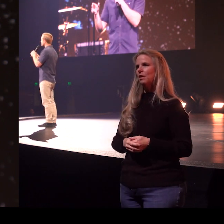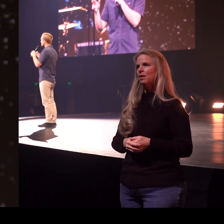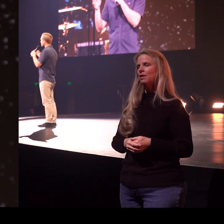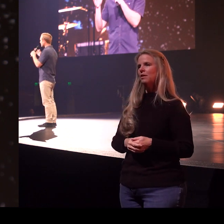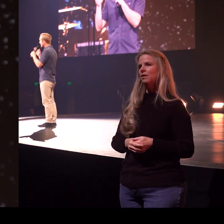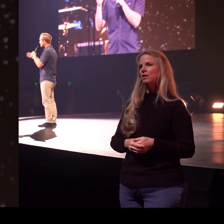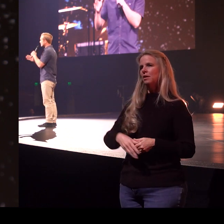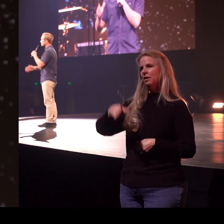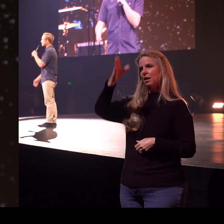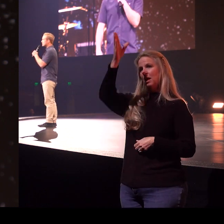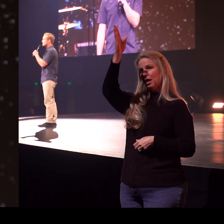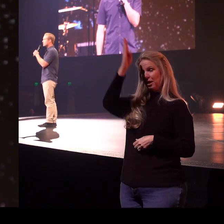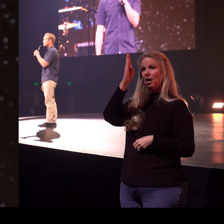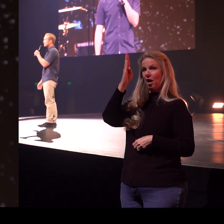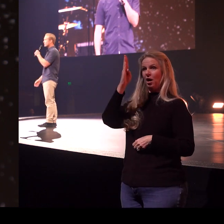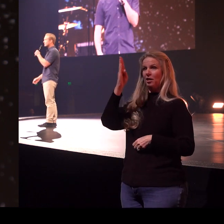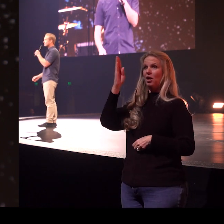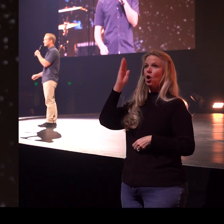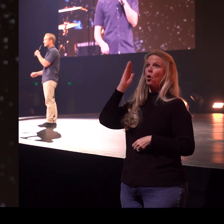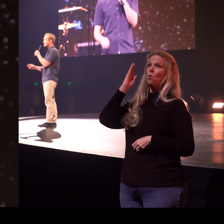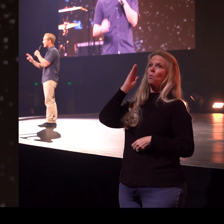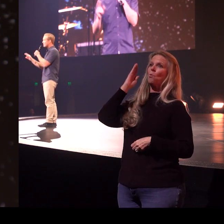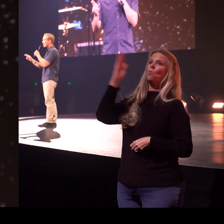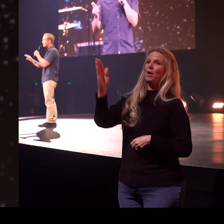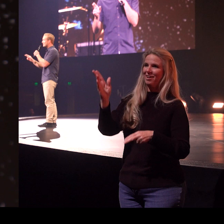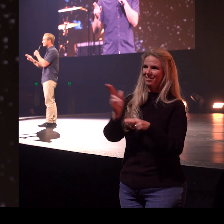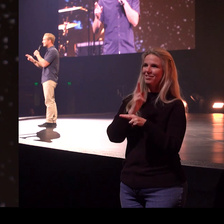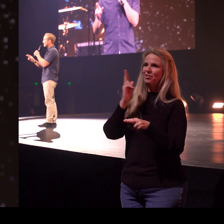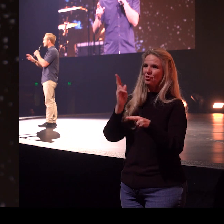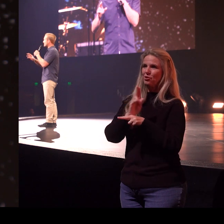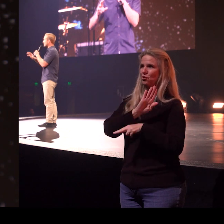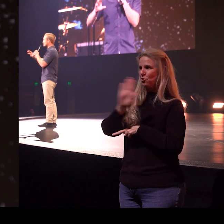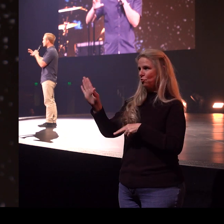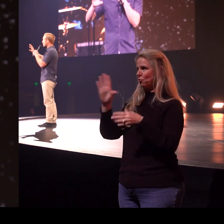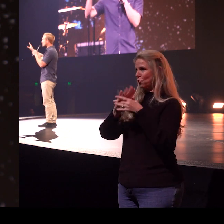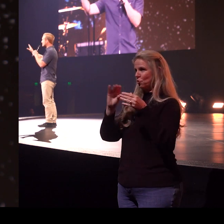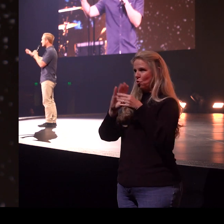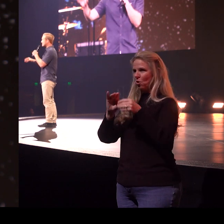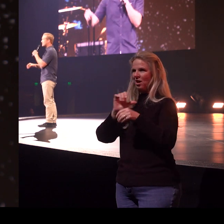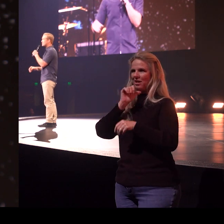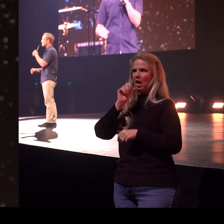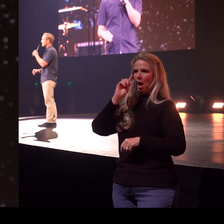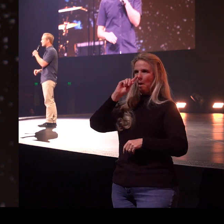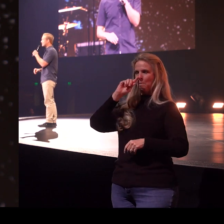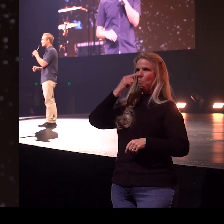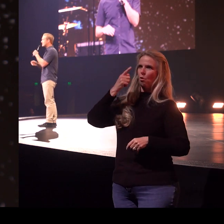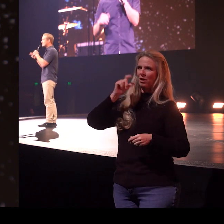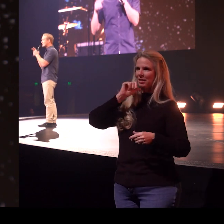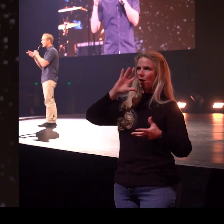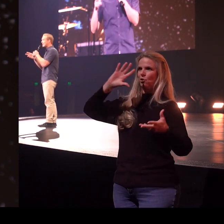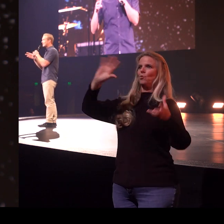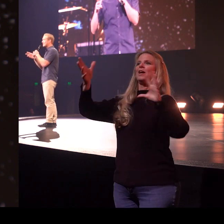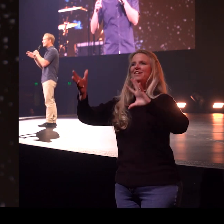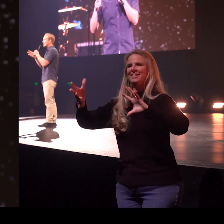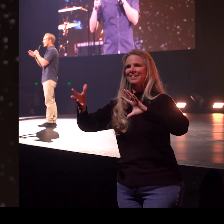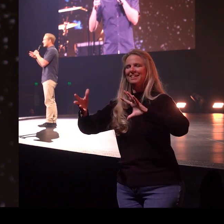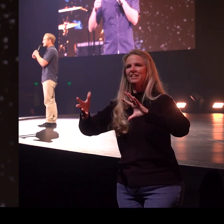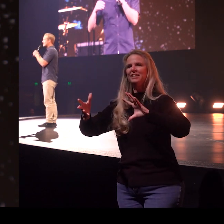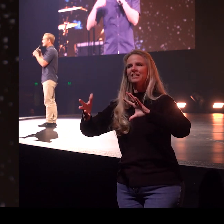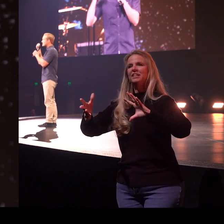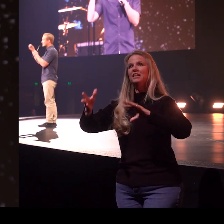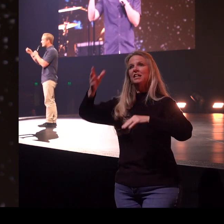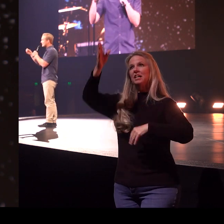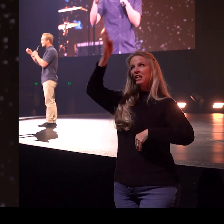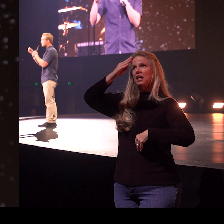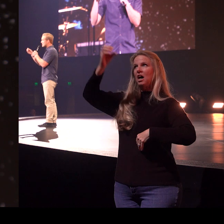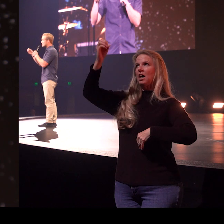God will absolutely use your story. It's not boring. It's not too crazy. It's not too wild. God